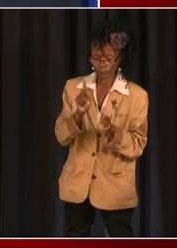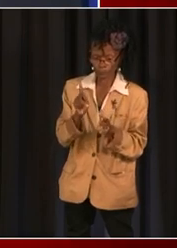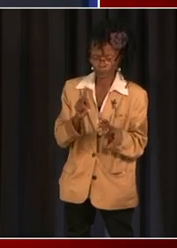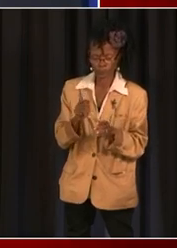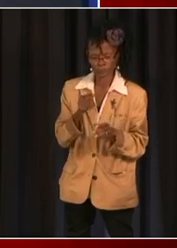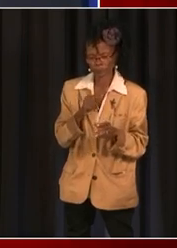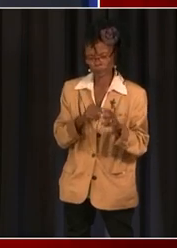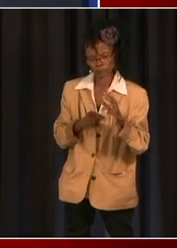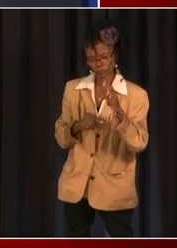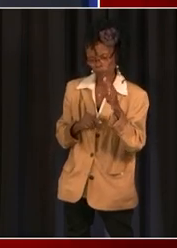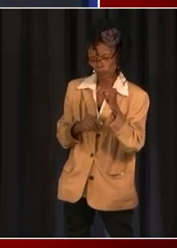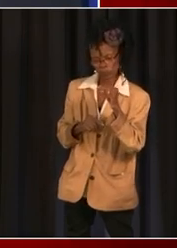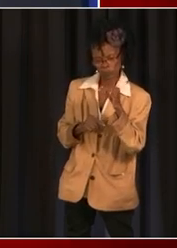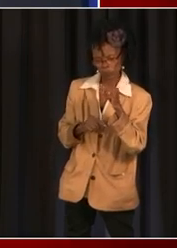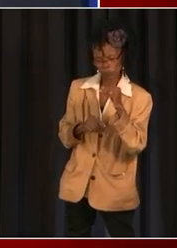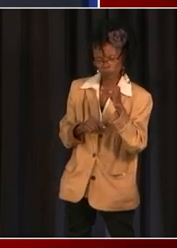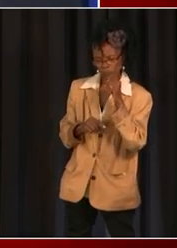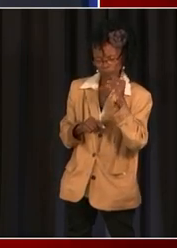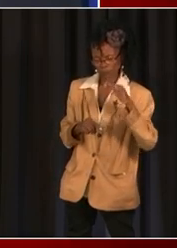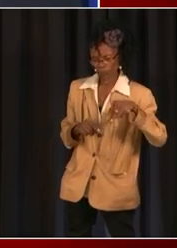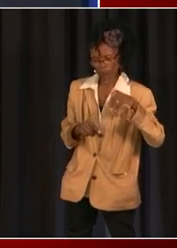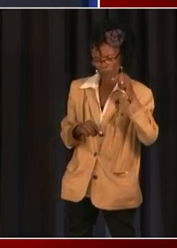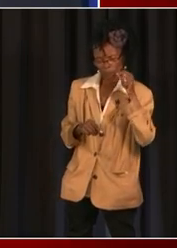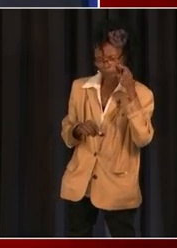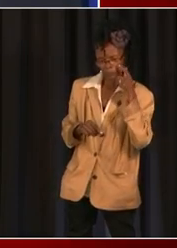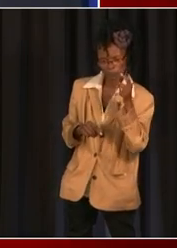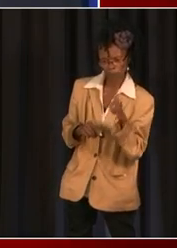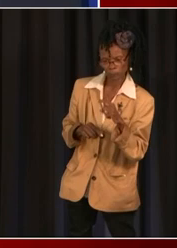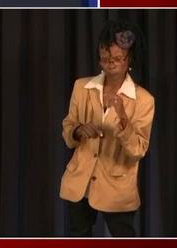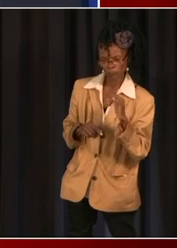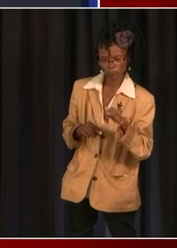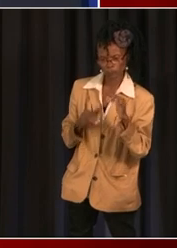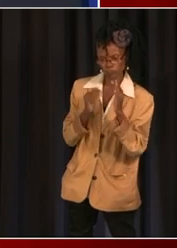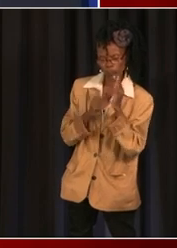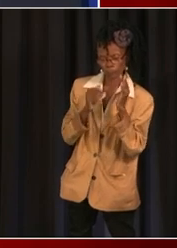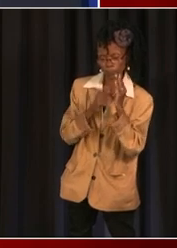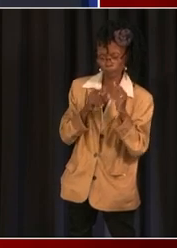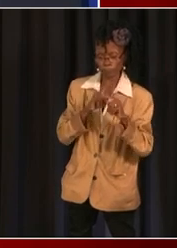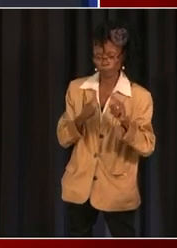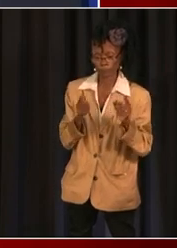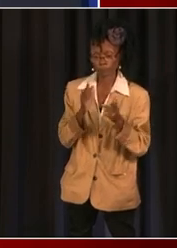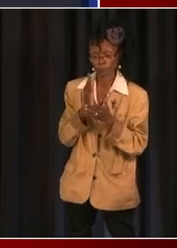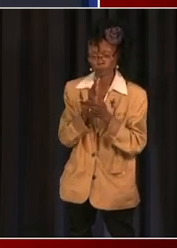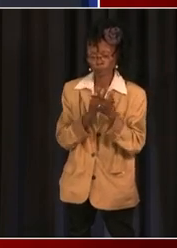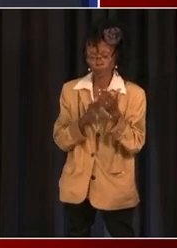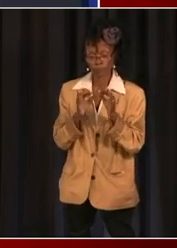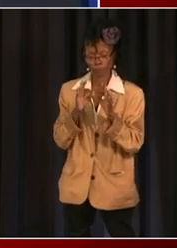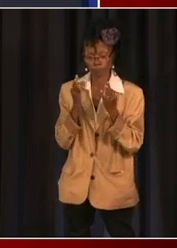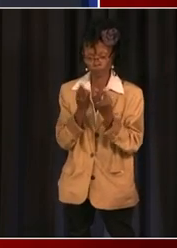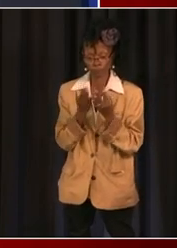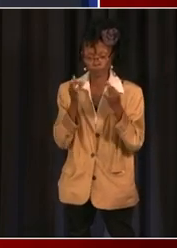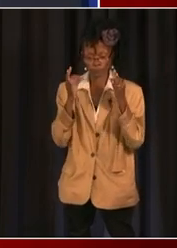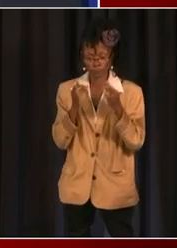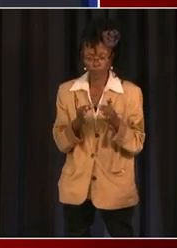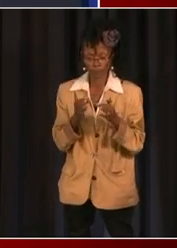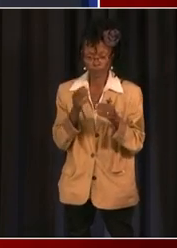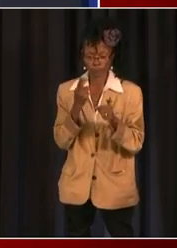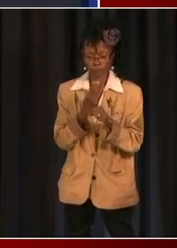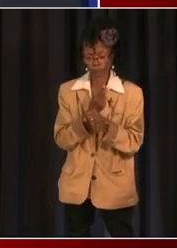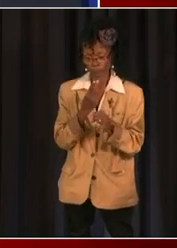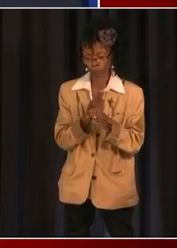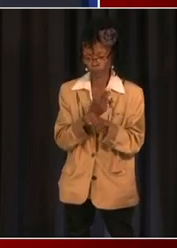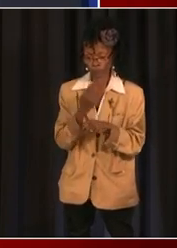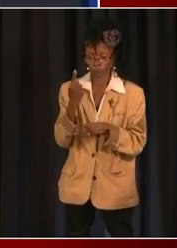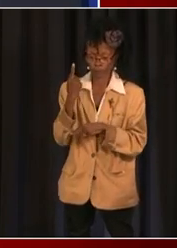of repeats or calls for retention. What we do see is families who may have decided to utilize a daycare